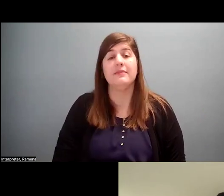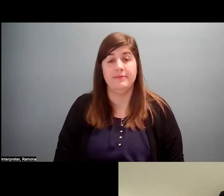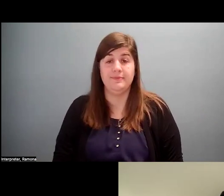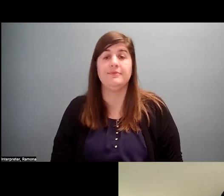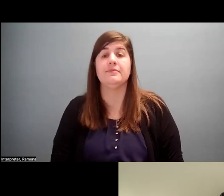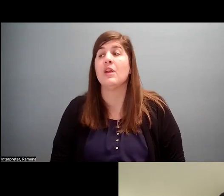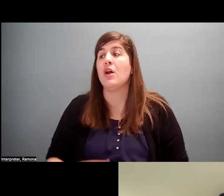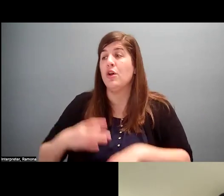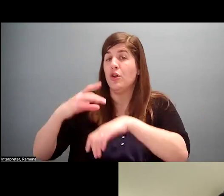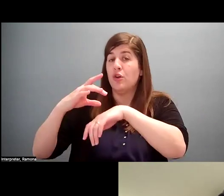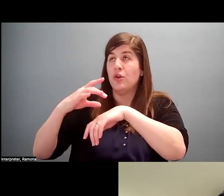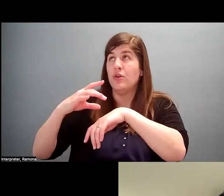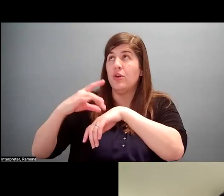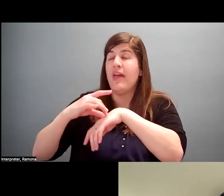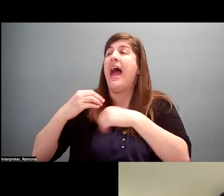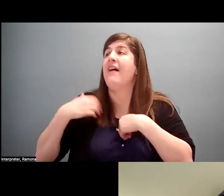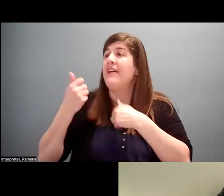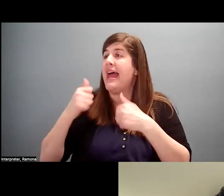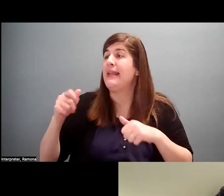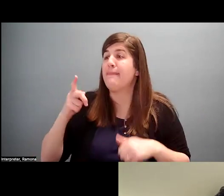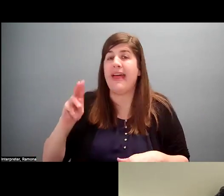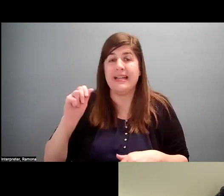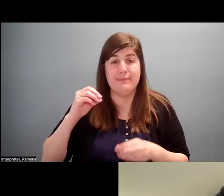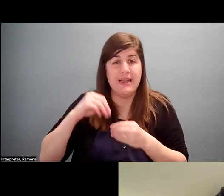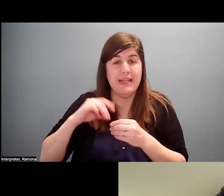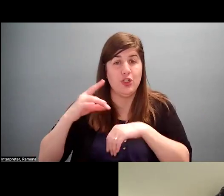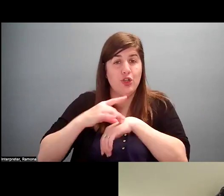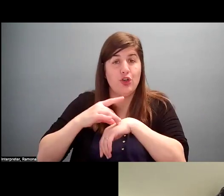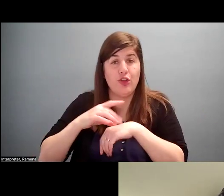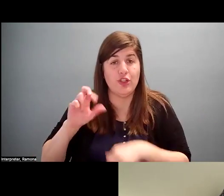the Earth's, or is there any plasma in the Earth's core?